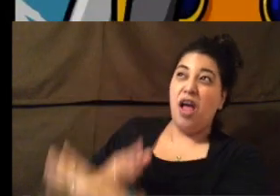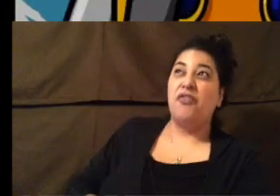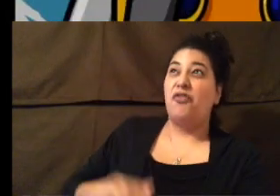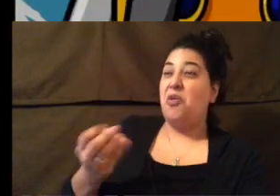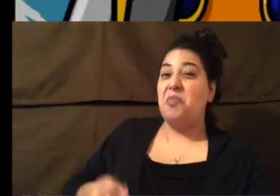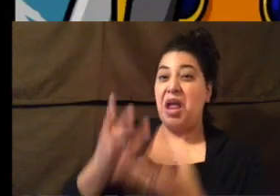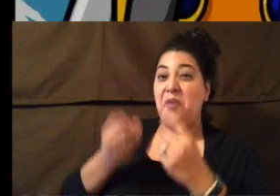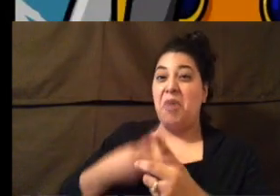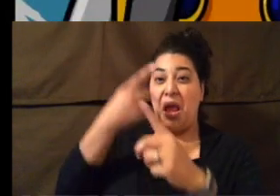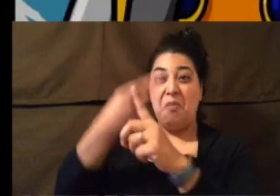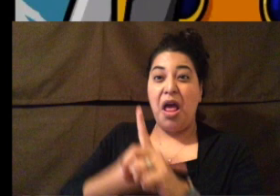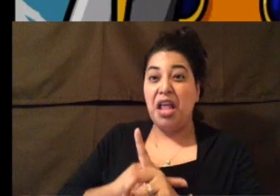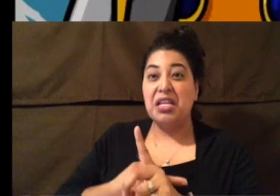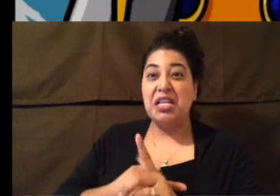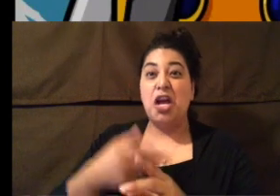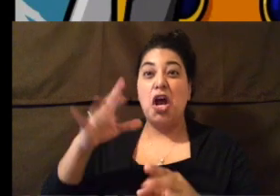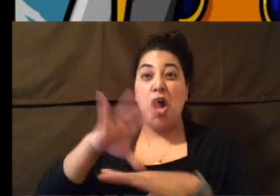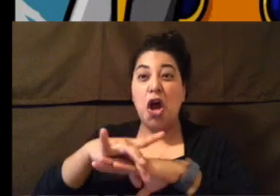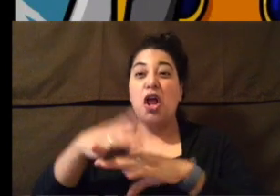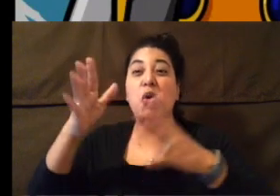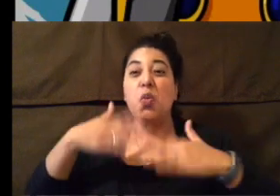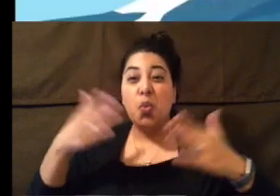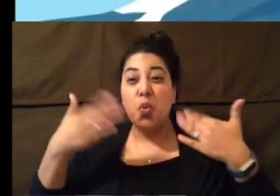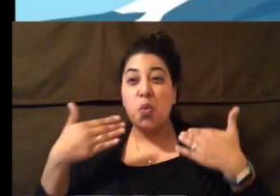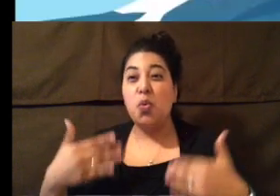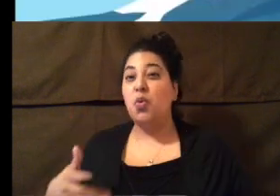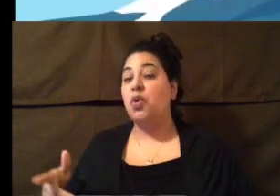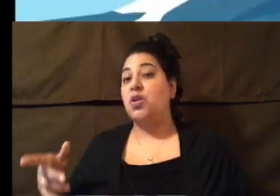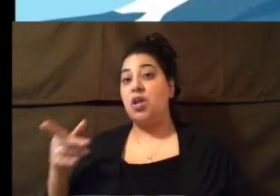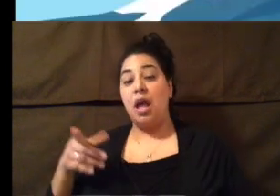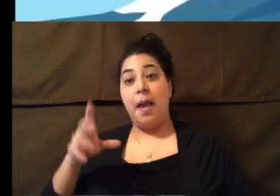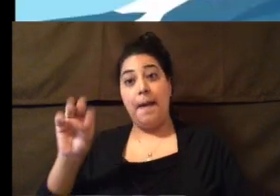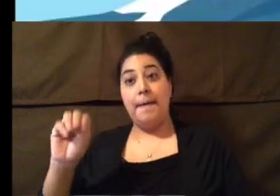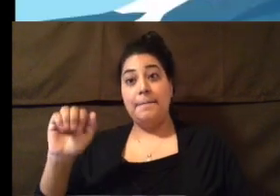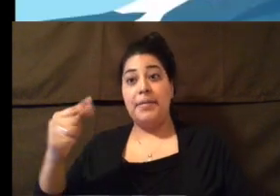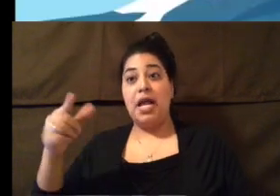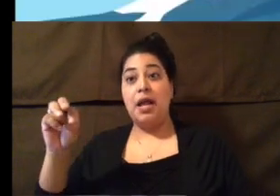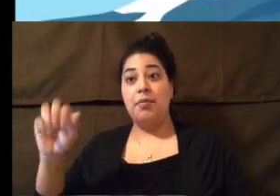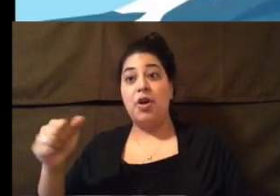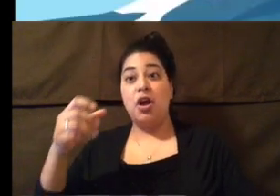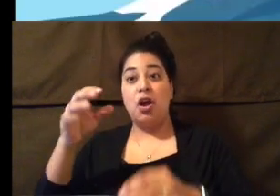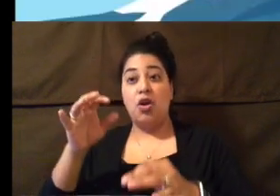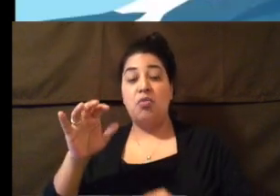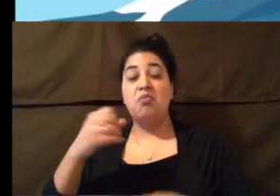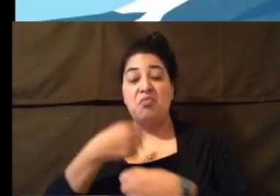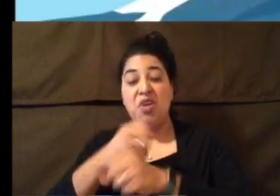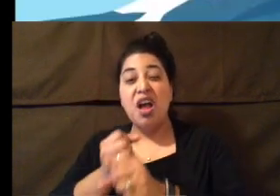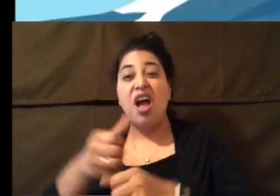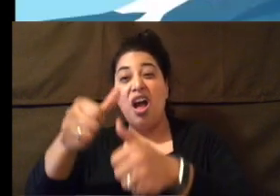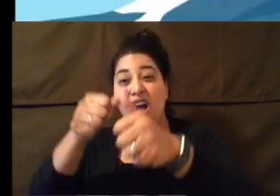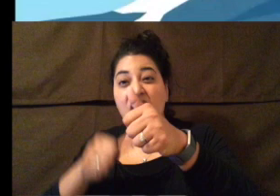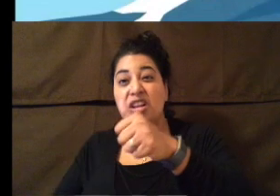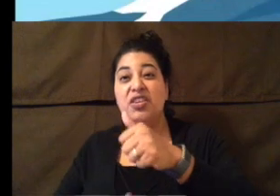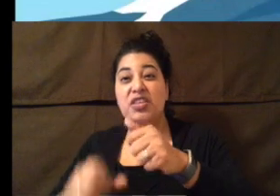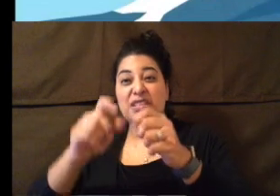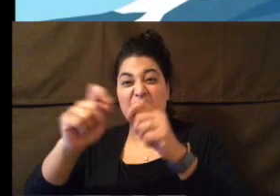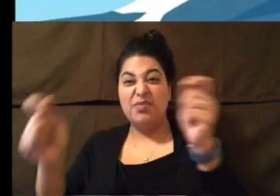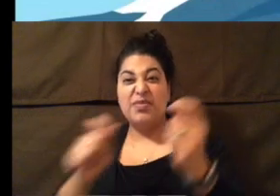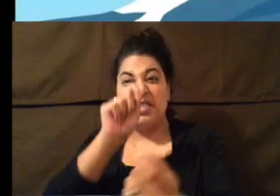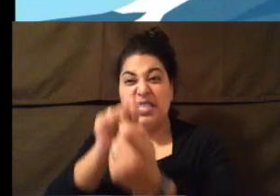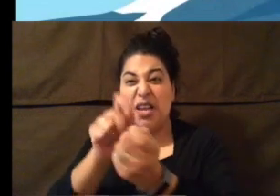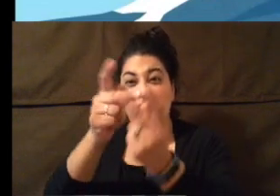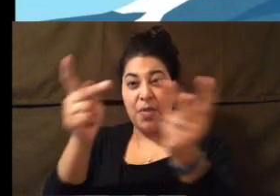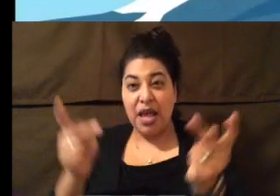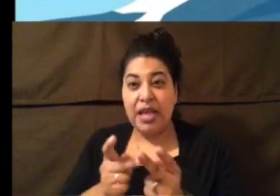Well, fortunately, eruptions don't just happen anywhere. Magma only forms under special conditions, usually near the margins of